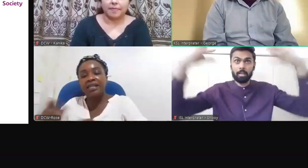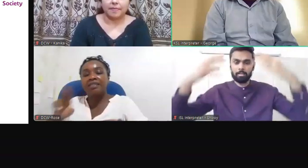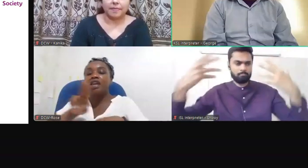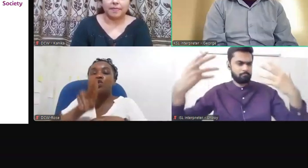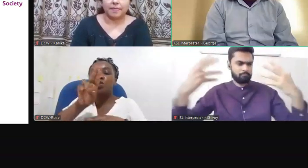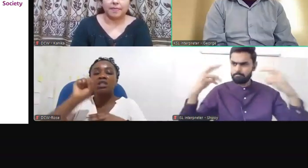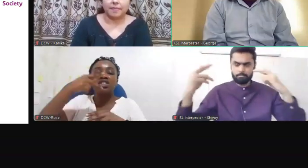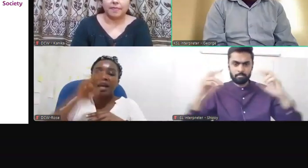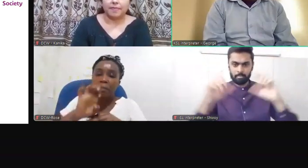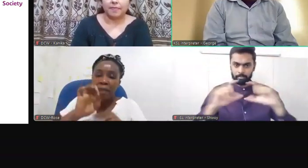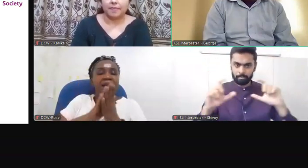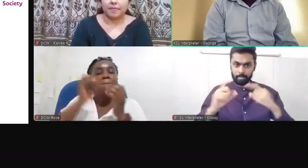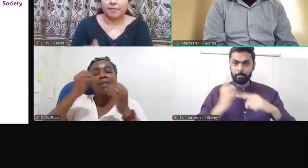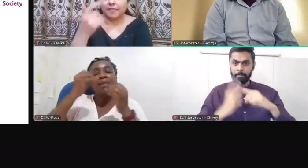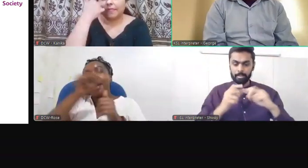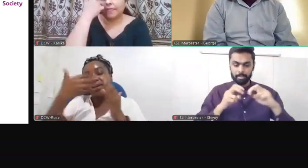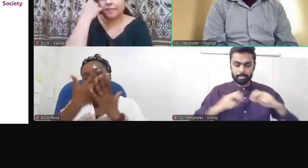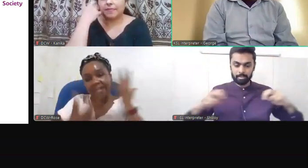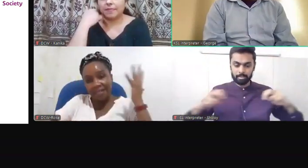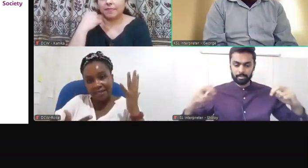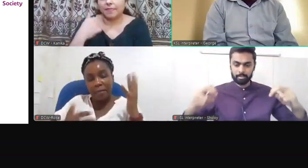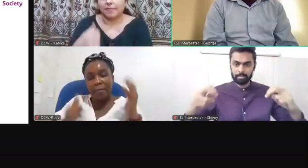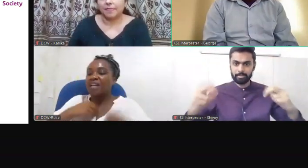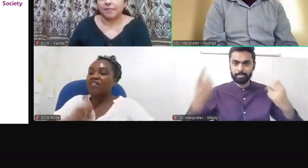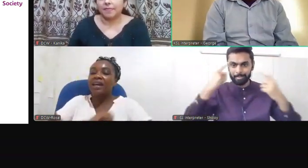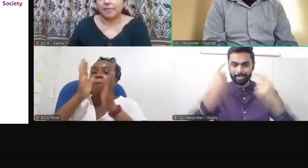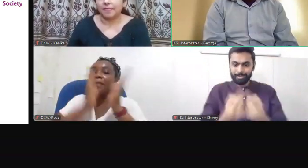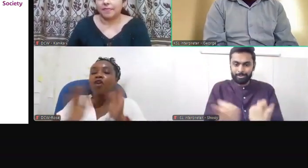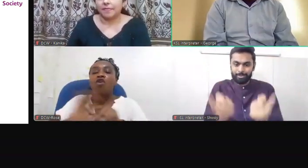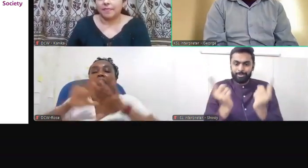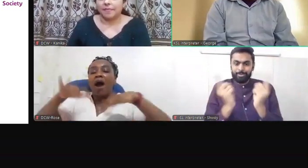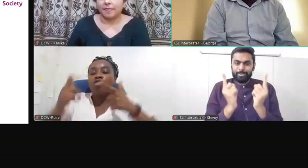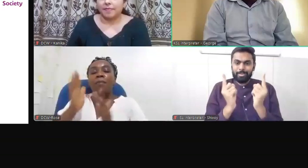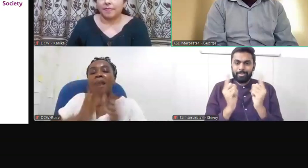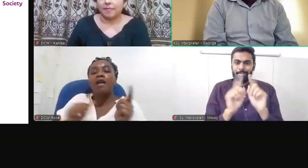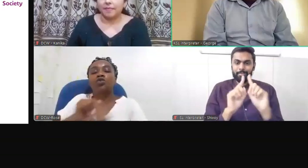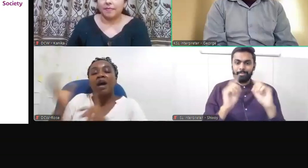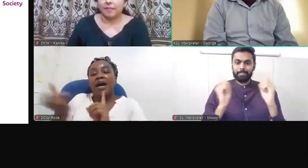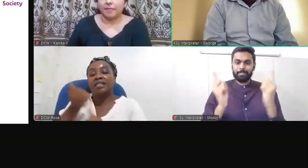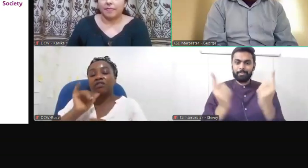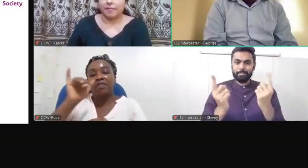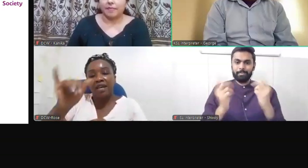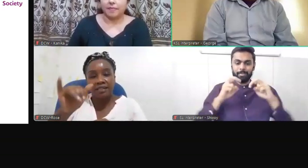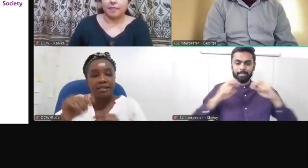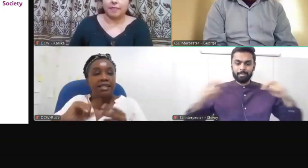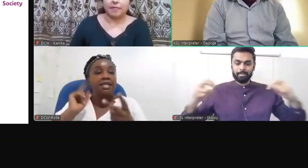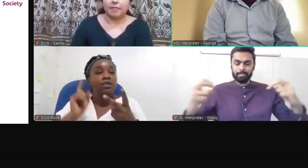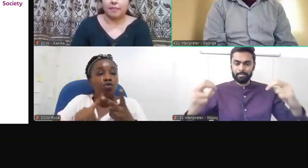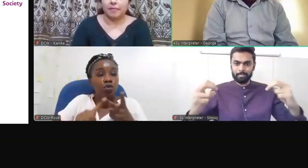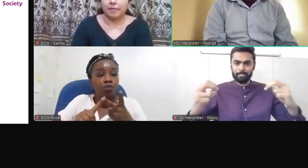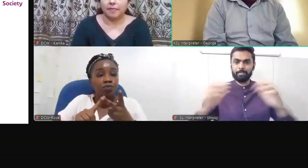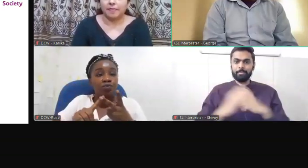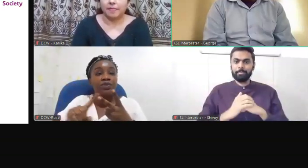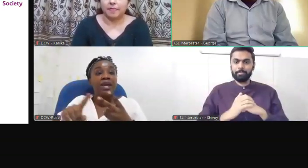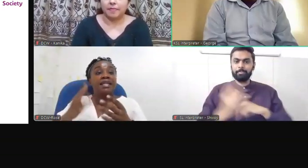must have good seating arrangement. They use the horse shape and other things. We must have a clear plan on how